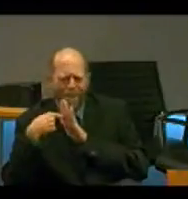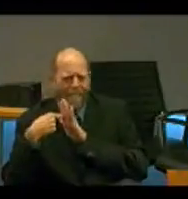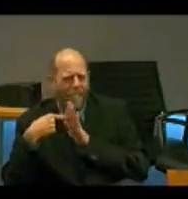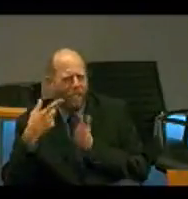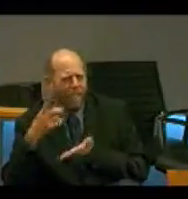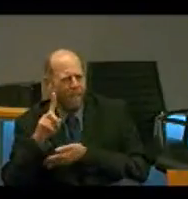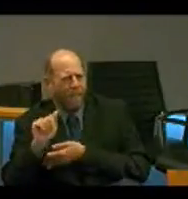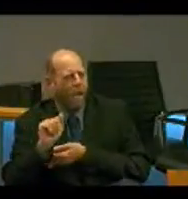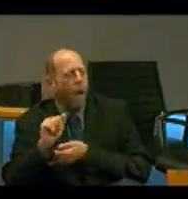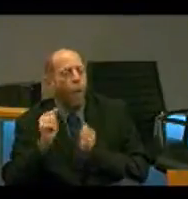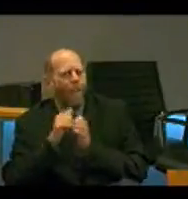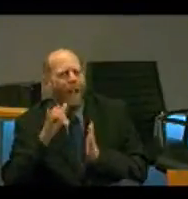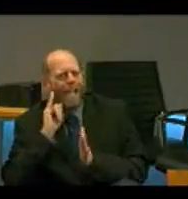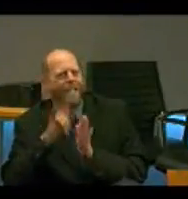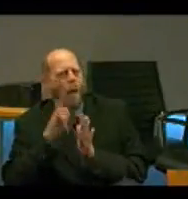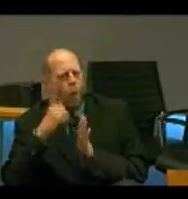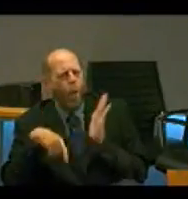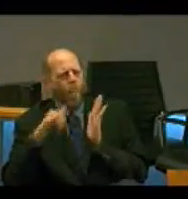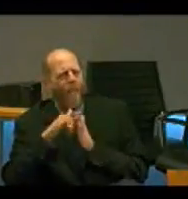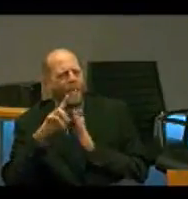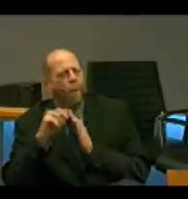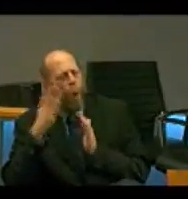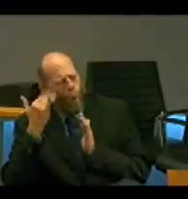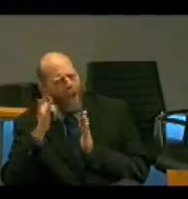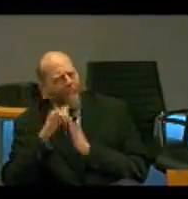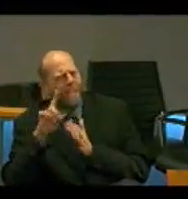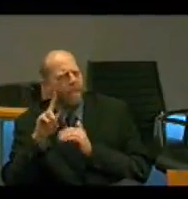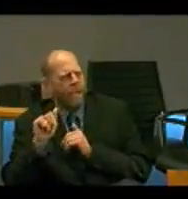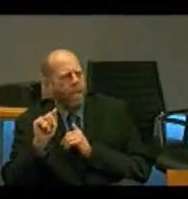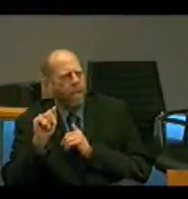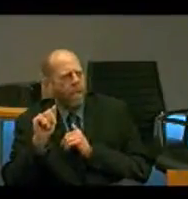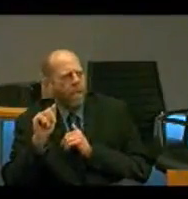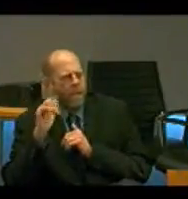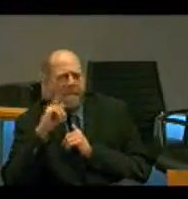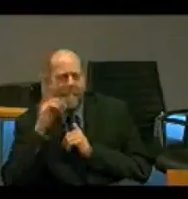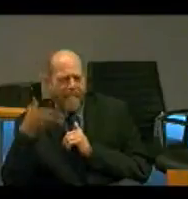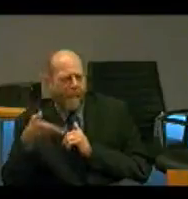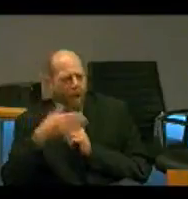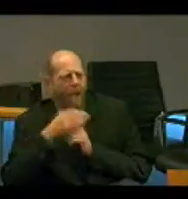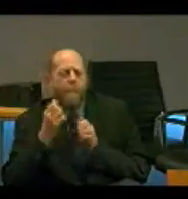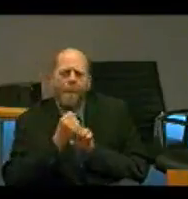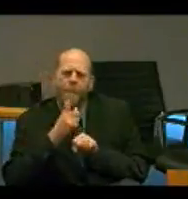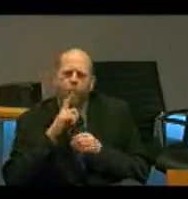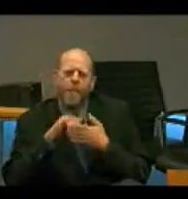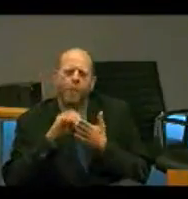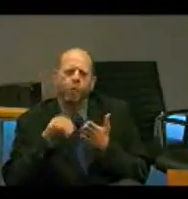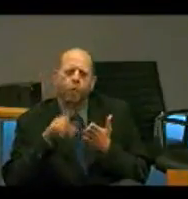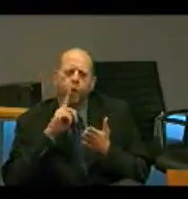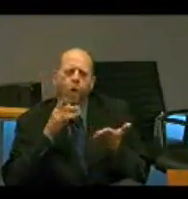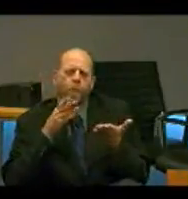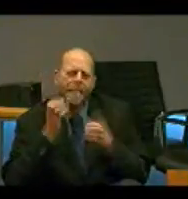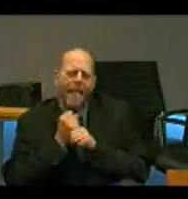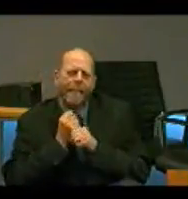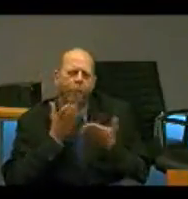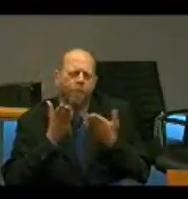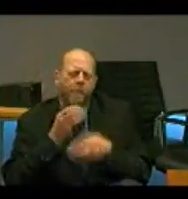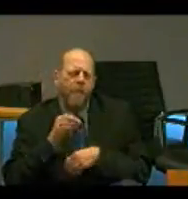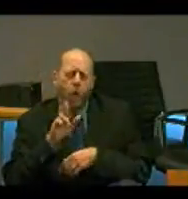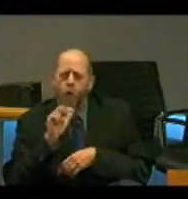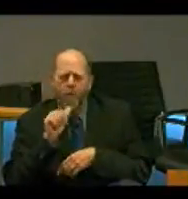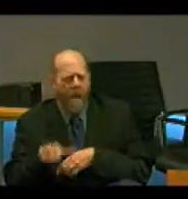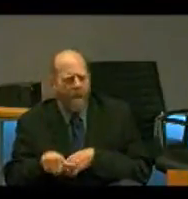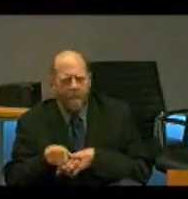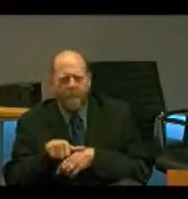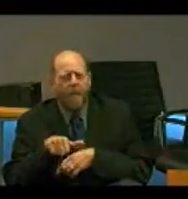disability without identifying what that disability, why that disability may be there, and making sure that the students get services and are not